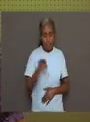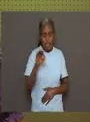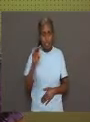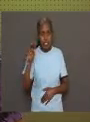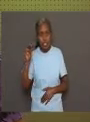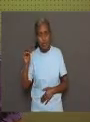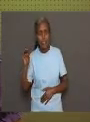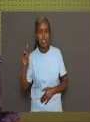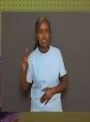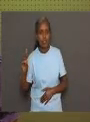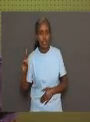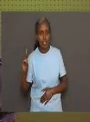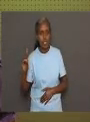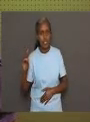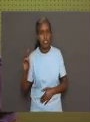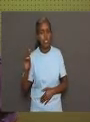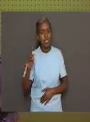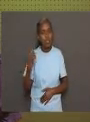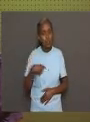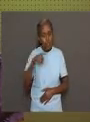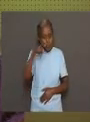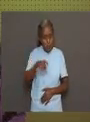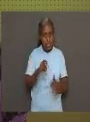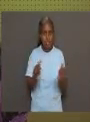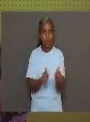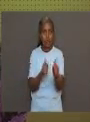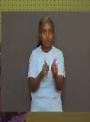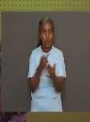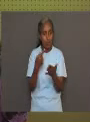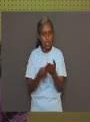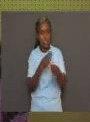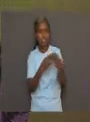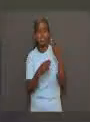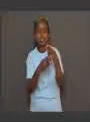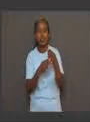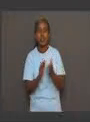mean deviation, we must follow these steps.